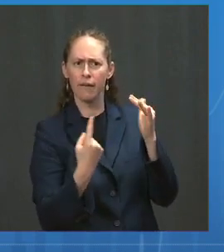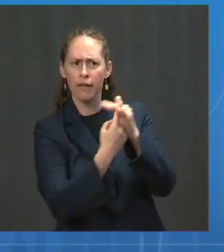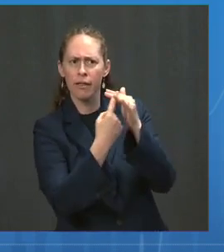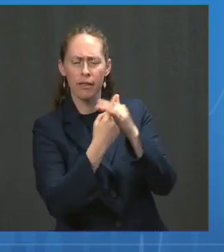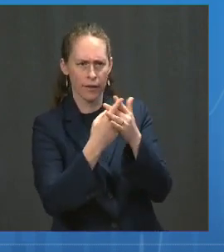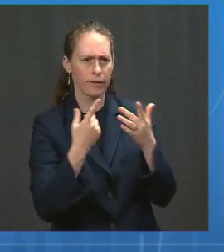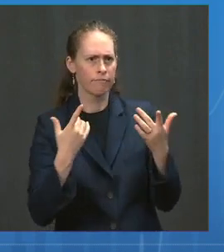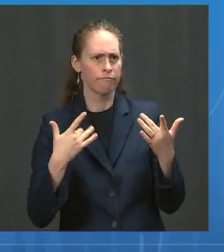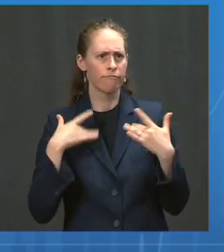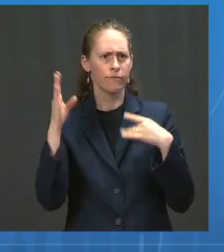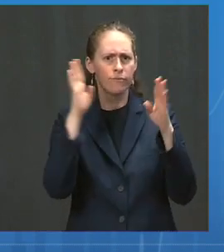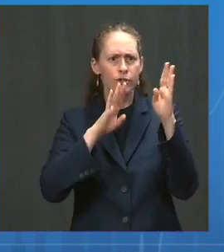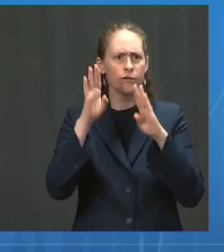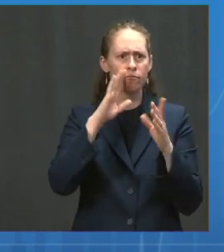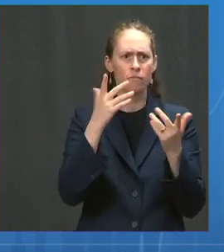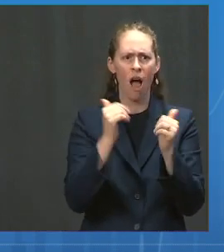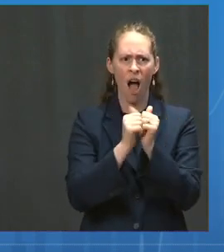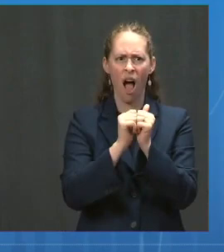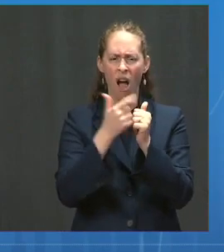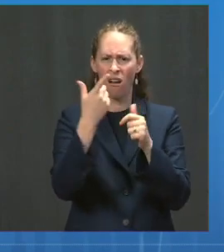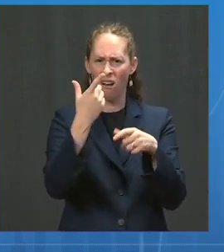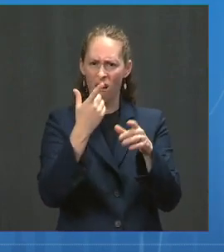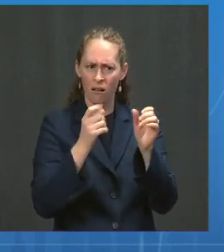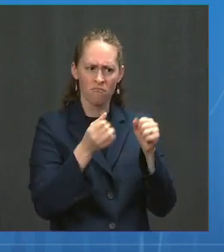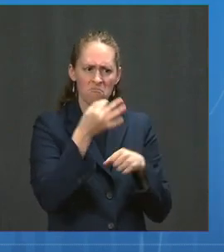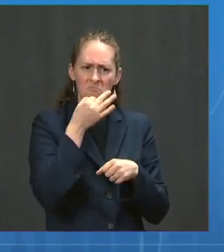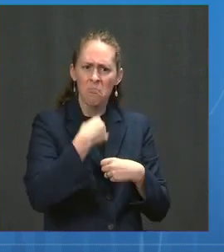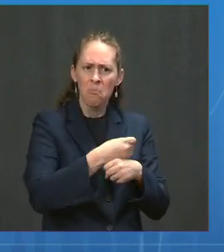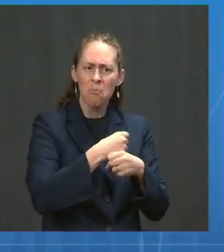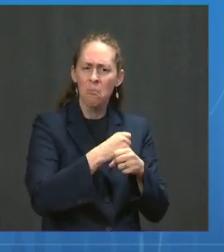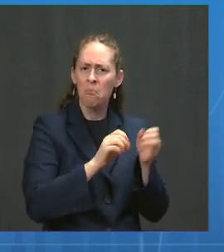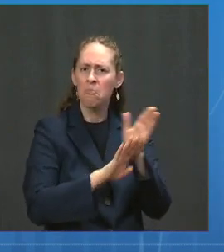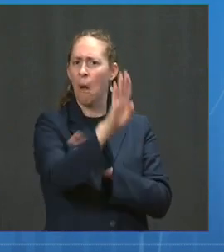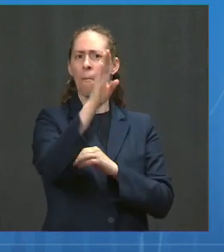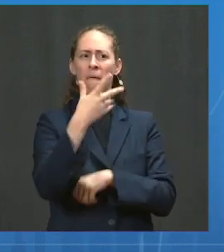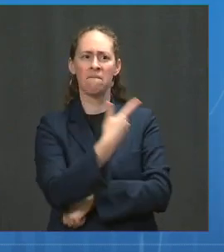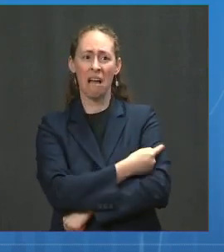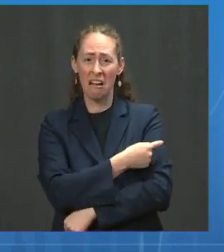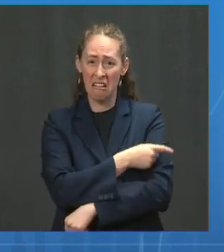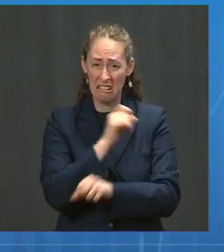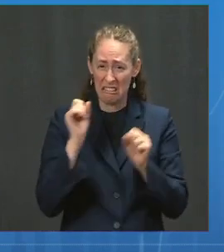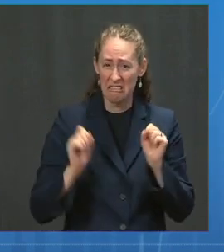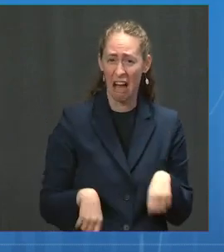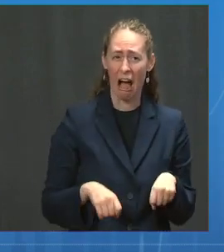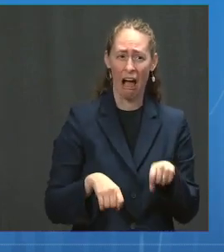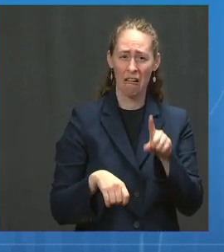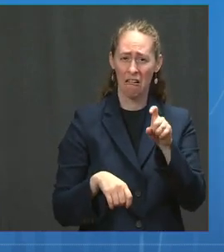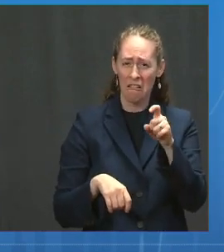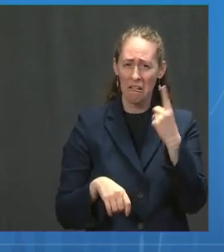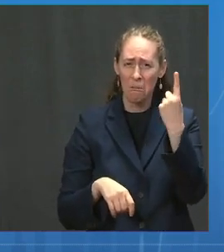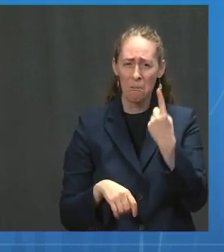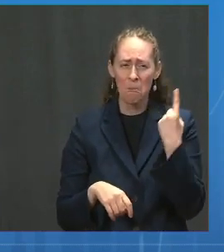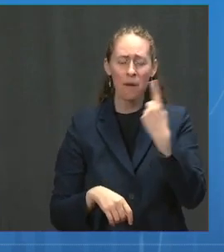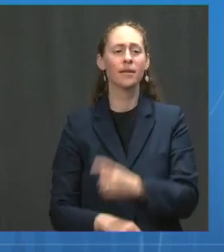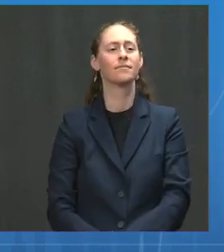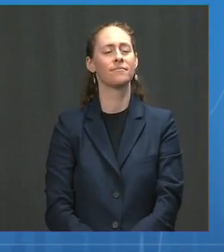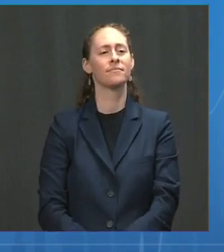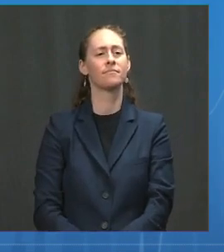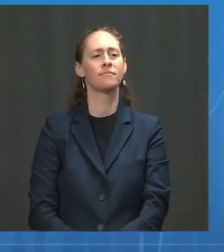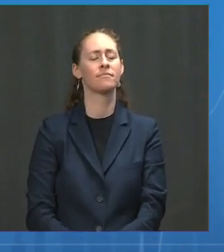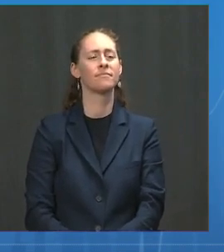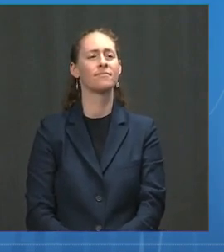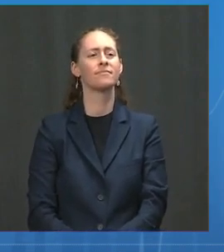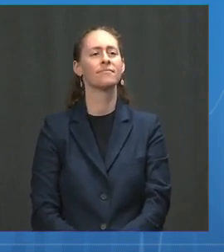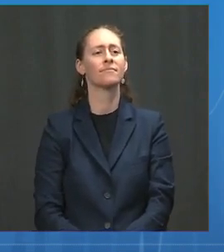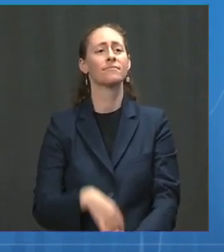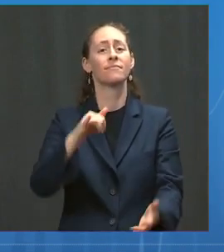the vaccines were developed. And this is usually among people who have a degree of vaccine hesitancy or reluctance to get